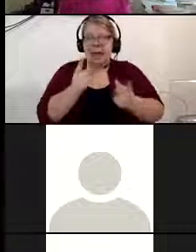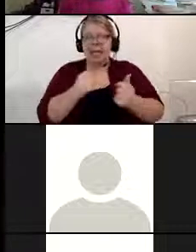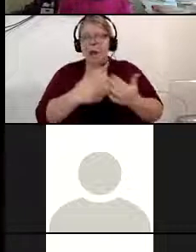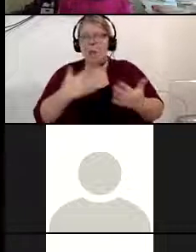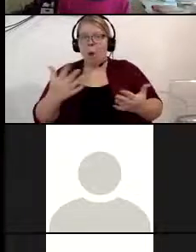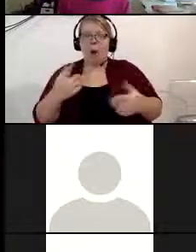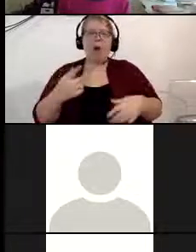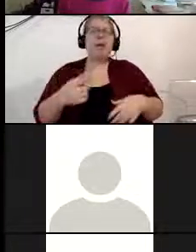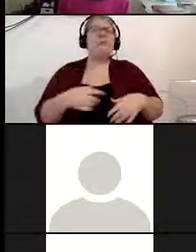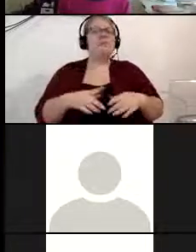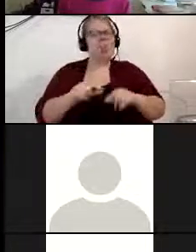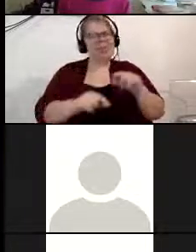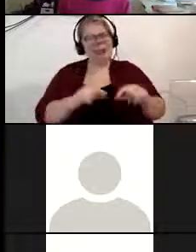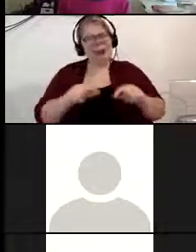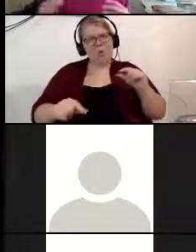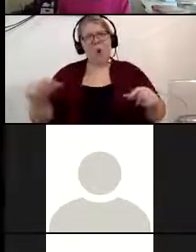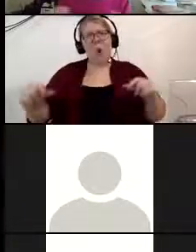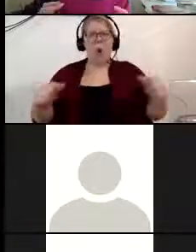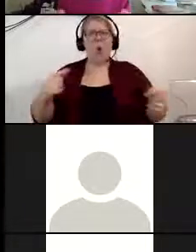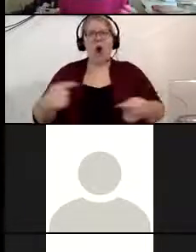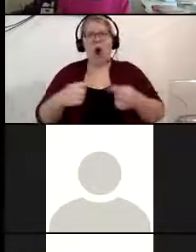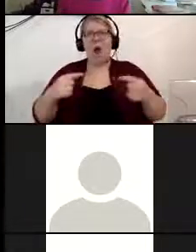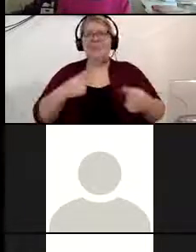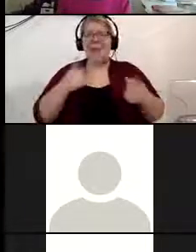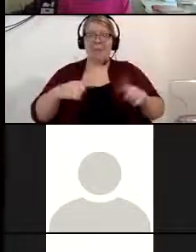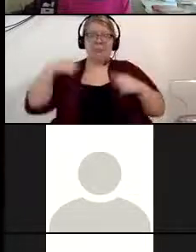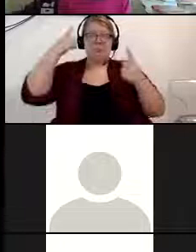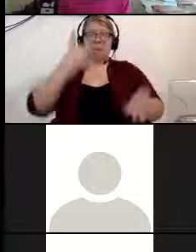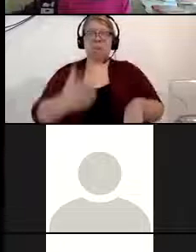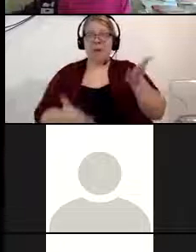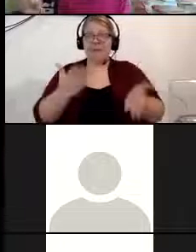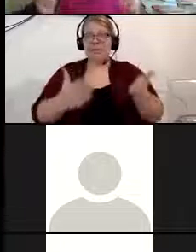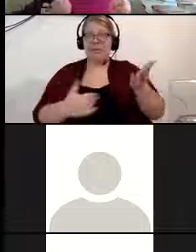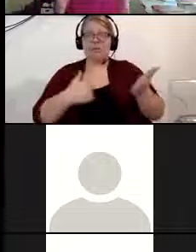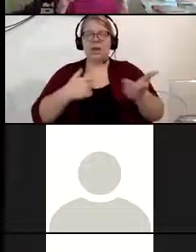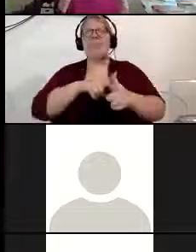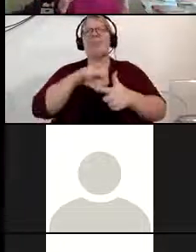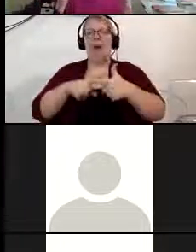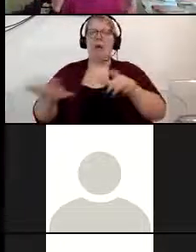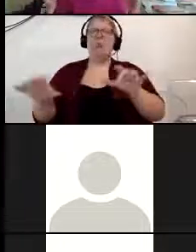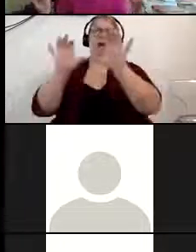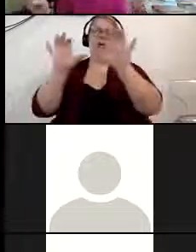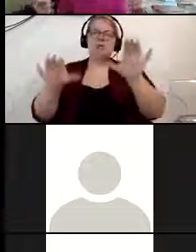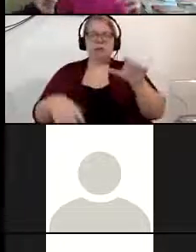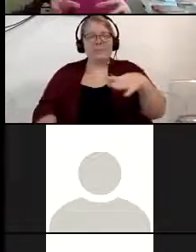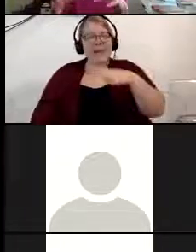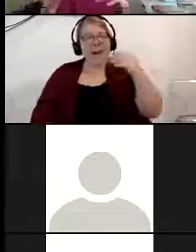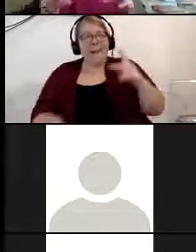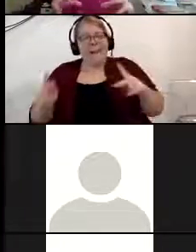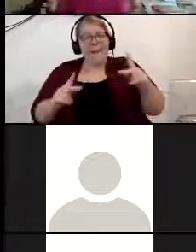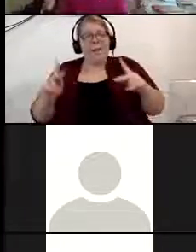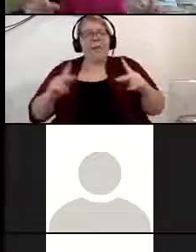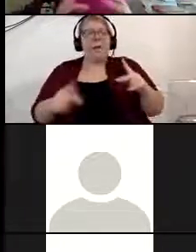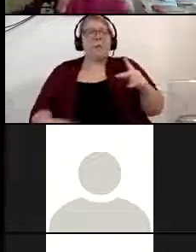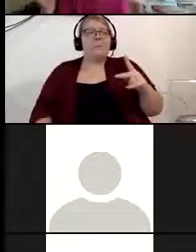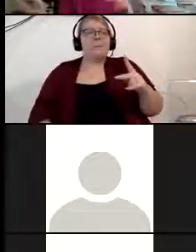micro harms may have been happening for quite some time. And there are those individuals for